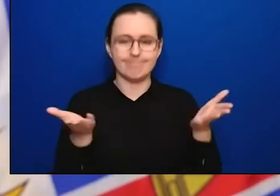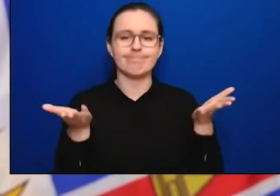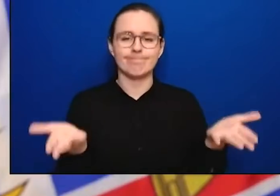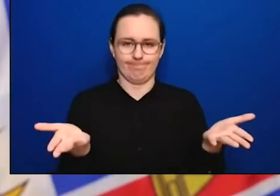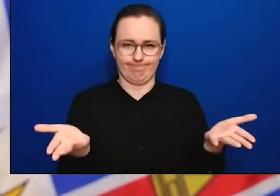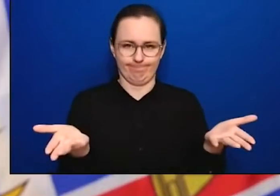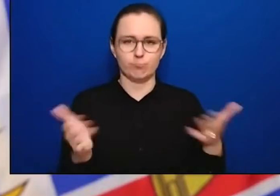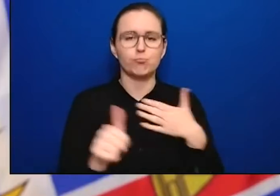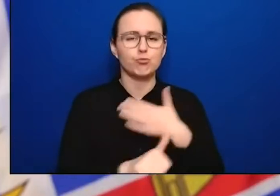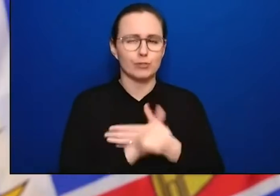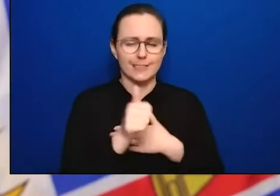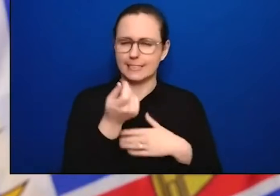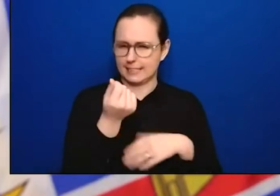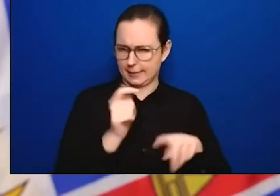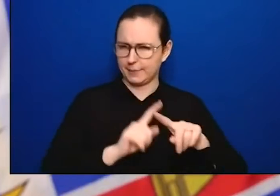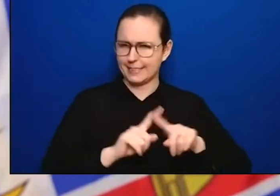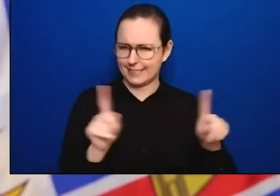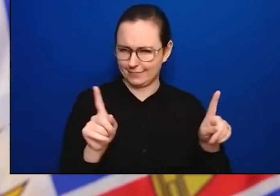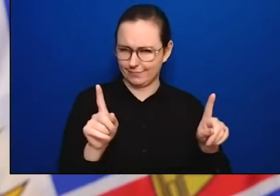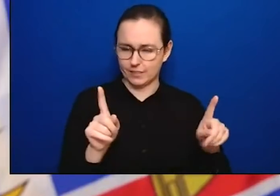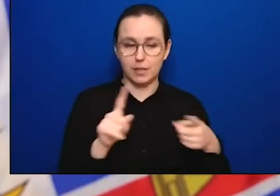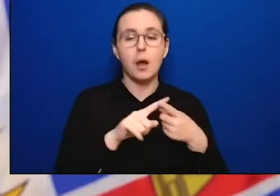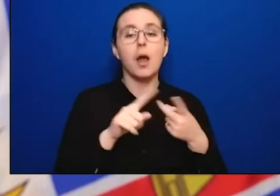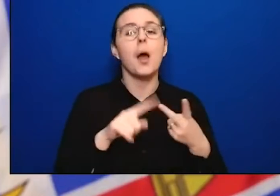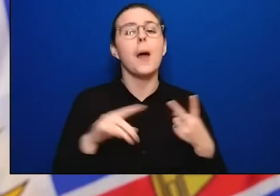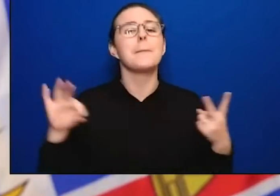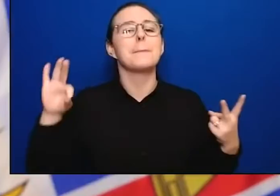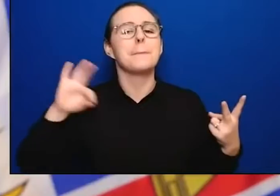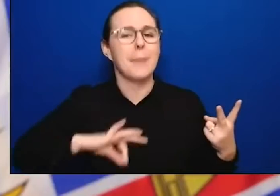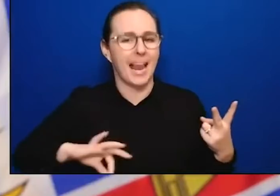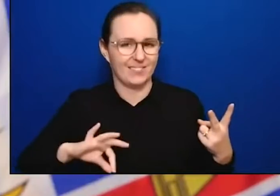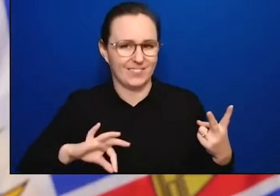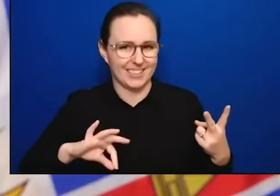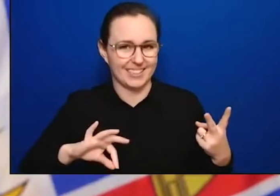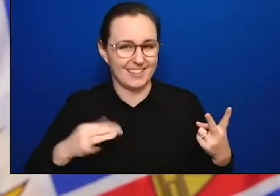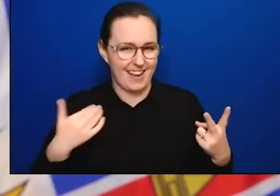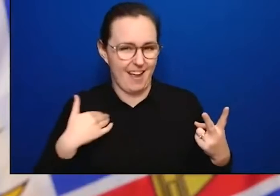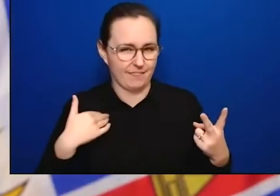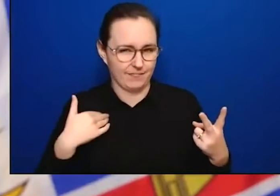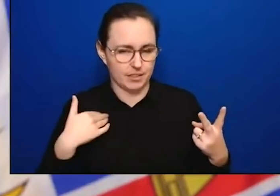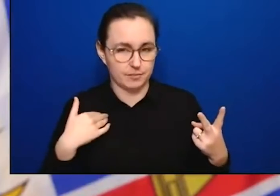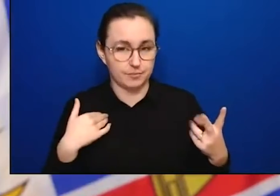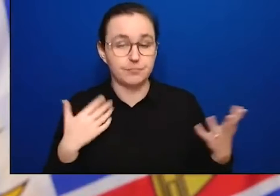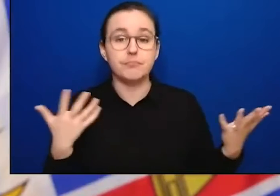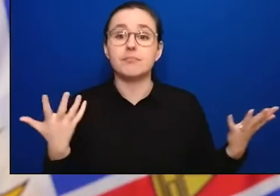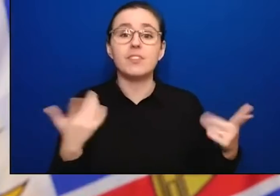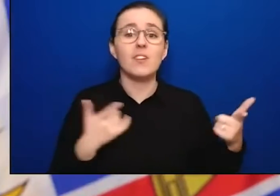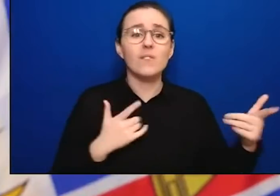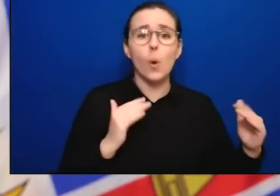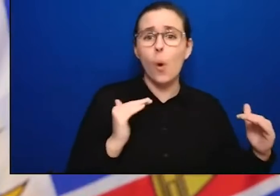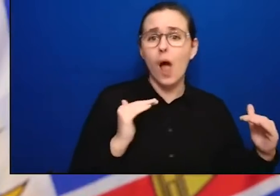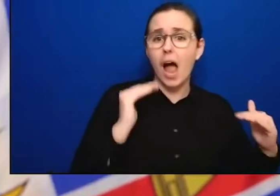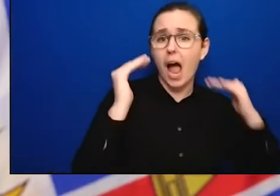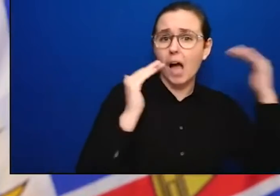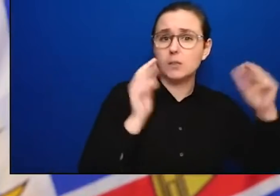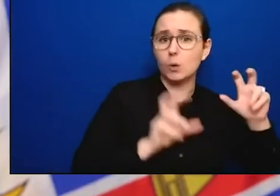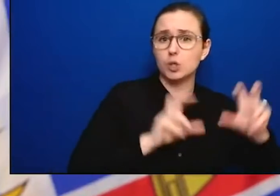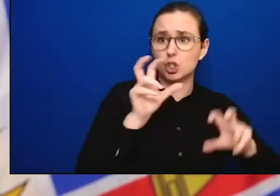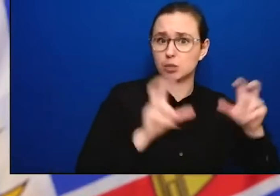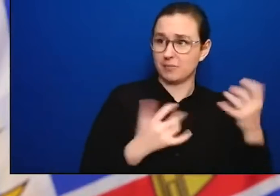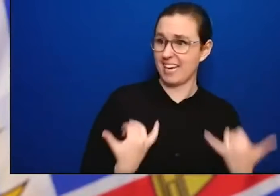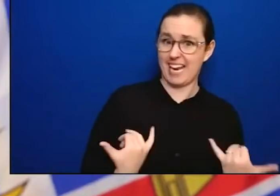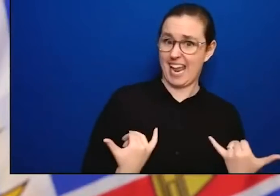has a little bit to do with benefit. So part of it is we know that adult tournaments at this time of the year tend to